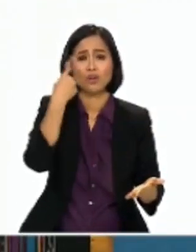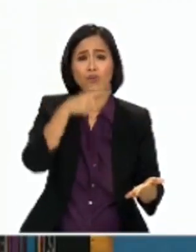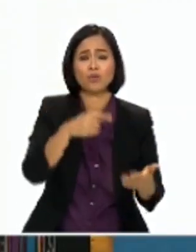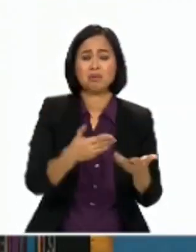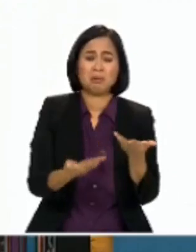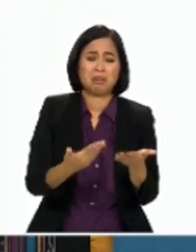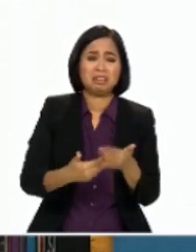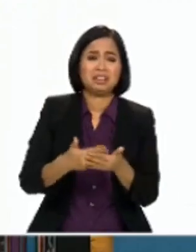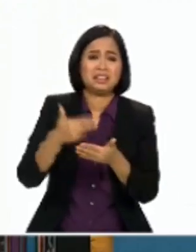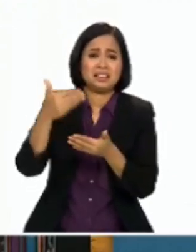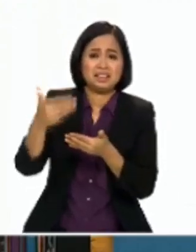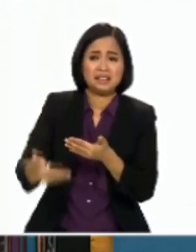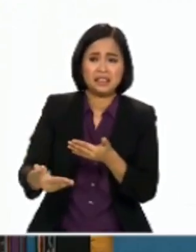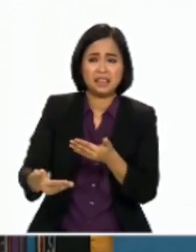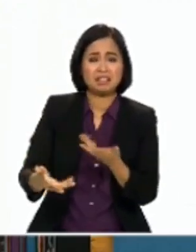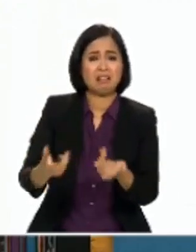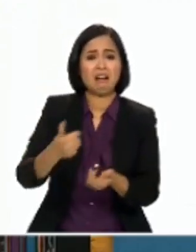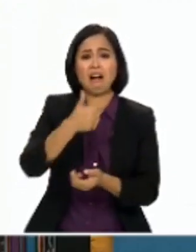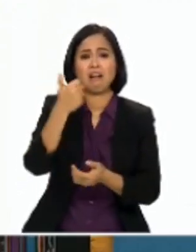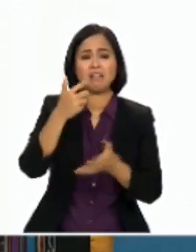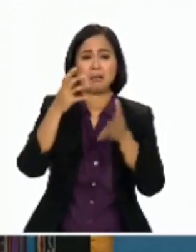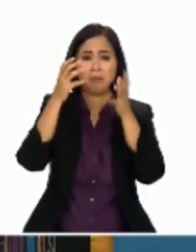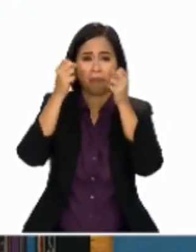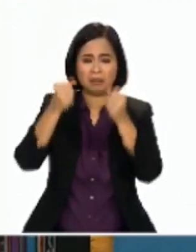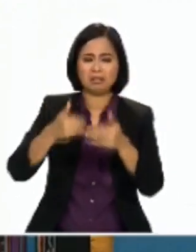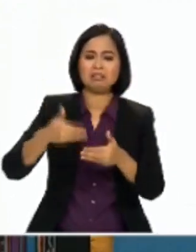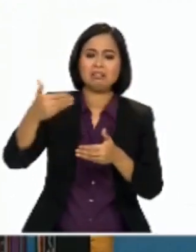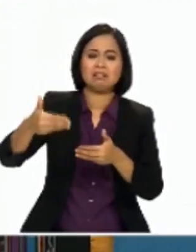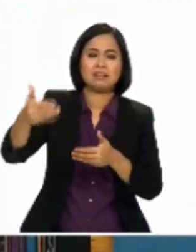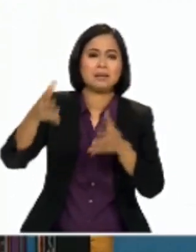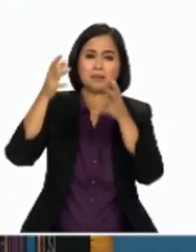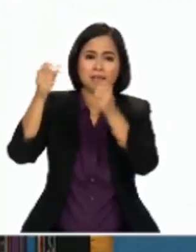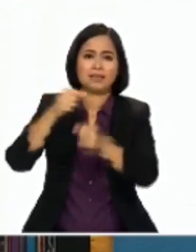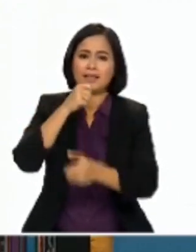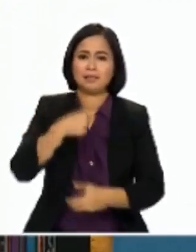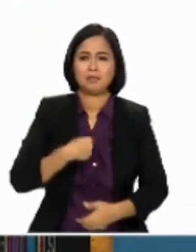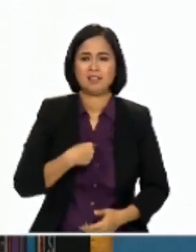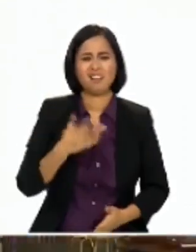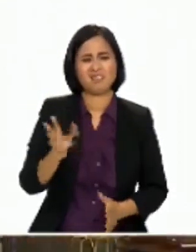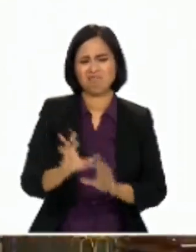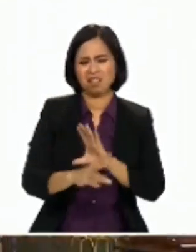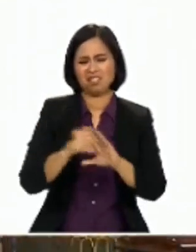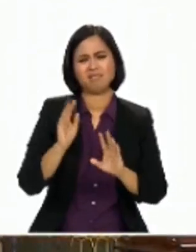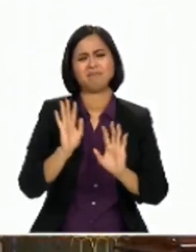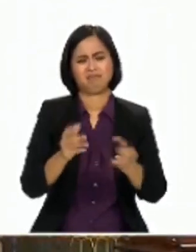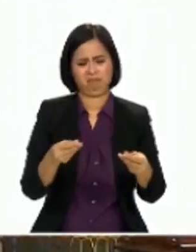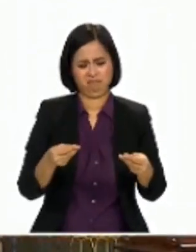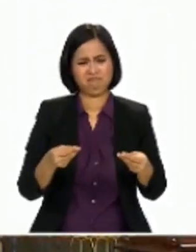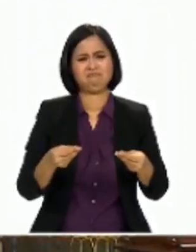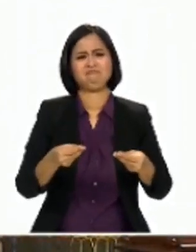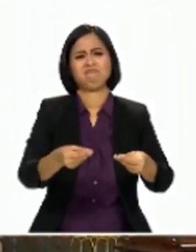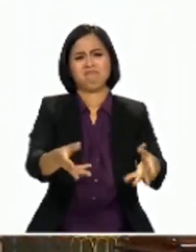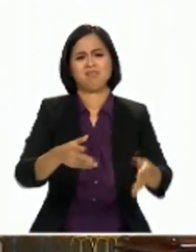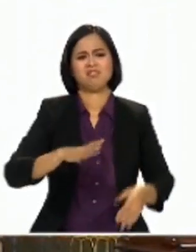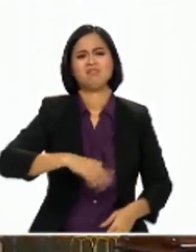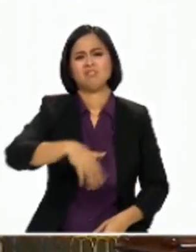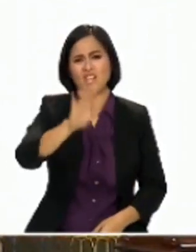maybe the president after the next. Lumabas ako, sabi ko, inyo na yung gobyerno ninyo.